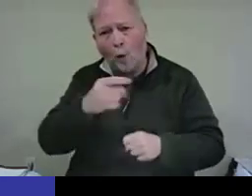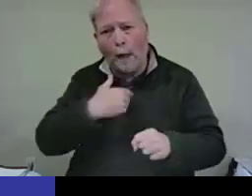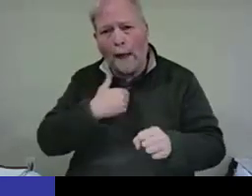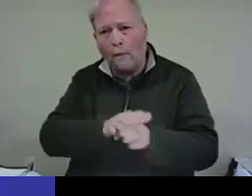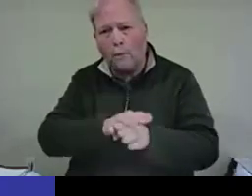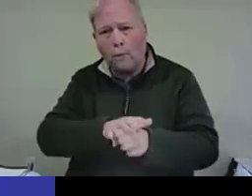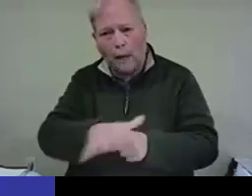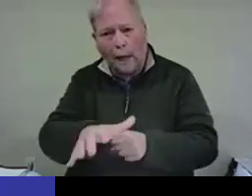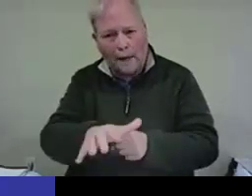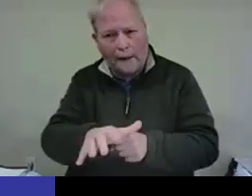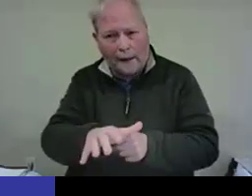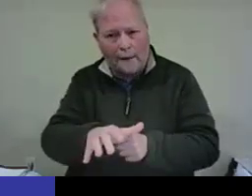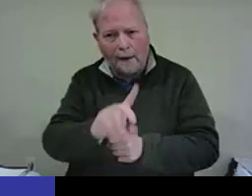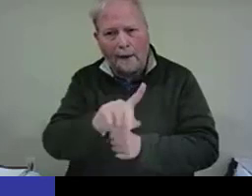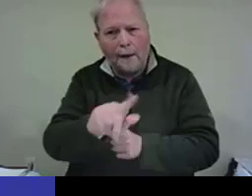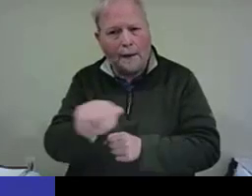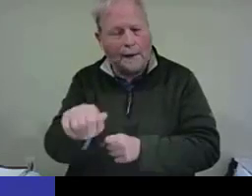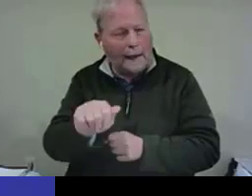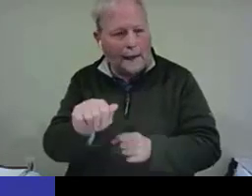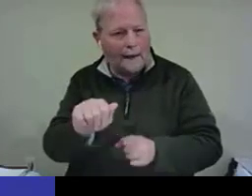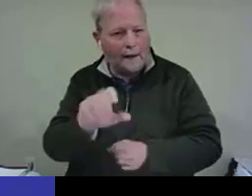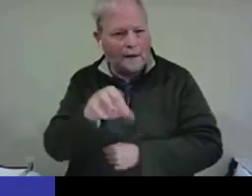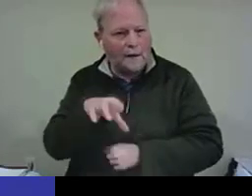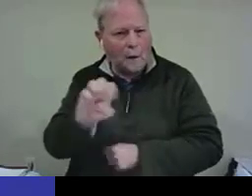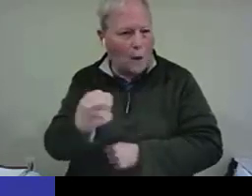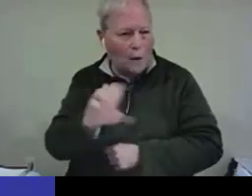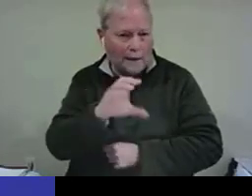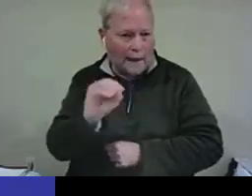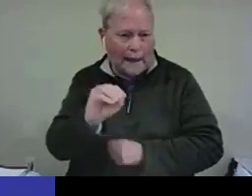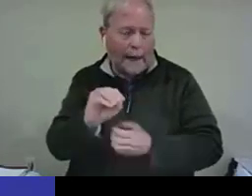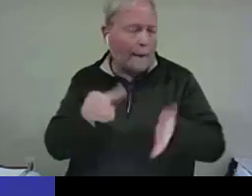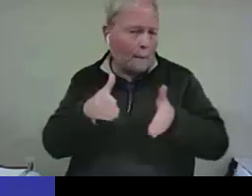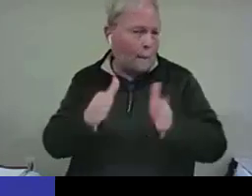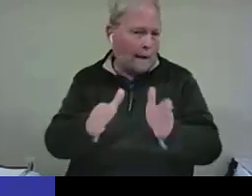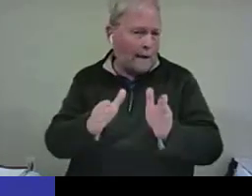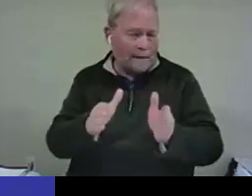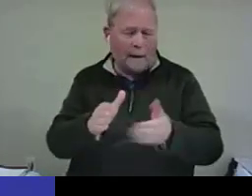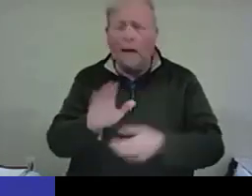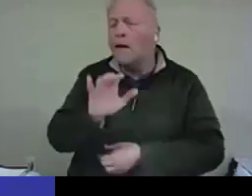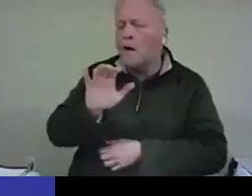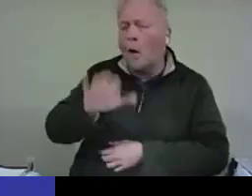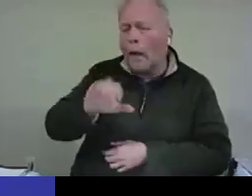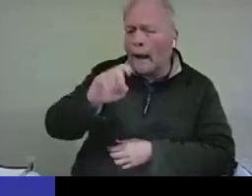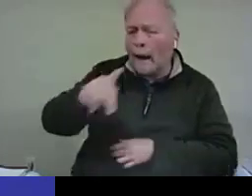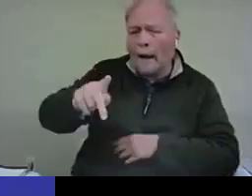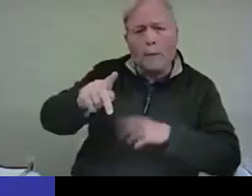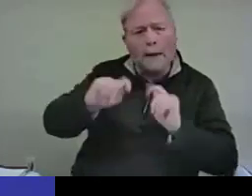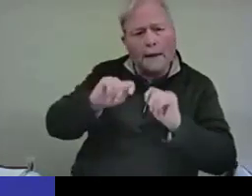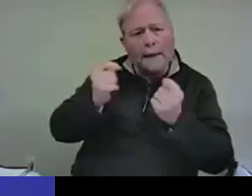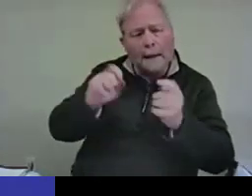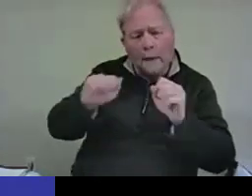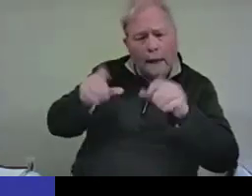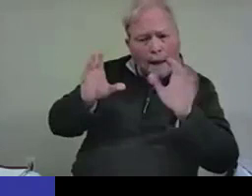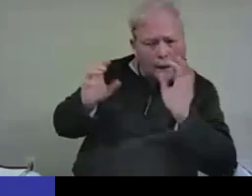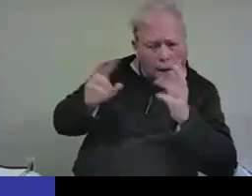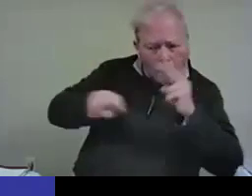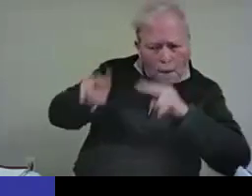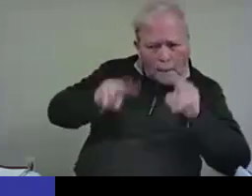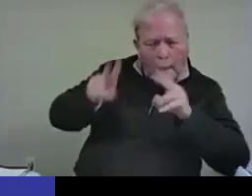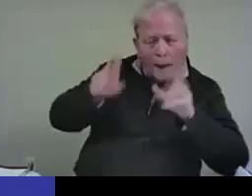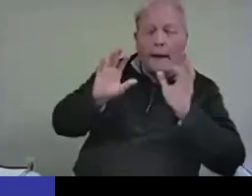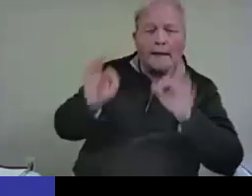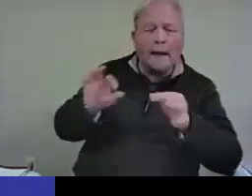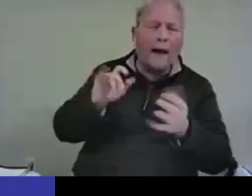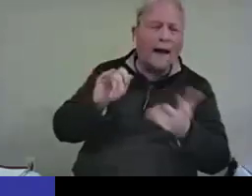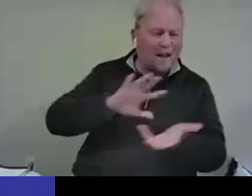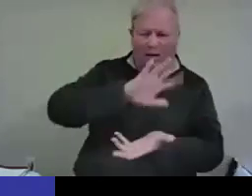sources and methods that provide IEP teams with the ability to determine if the preponderance of evidence documents and